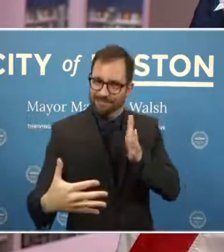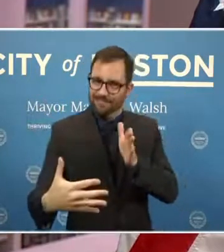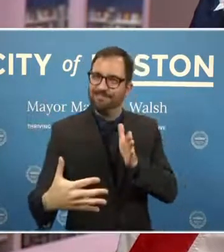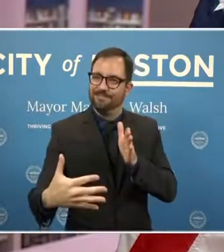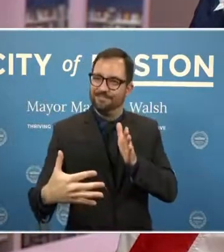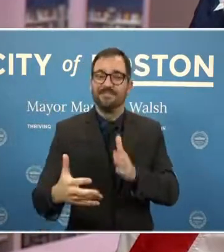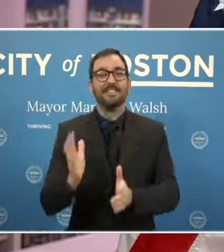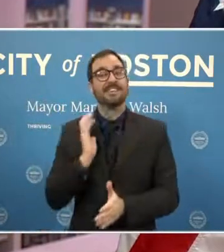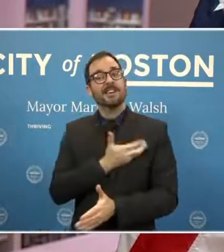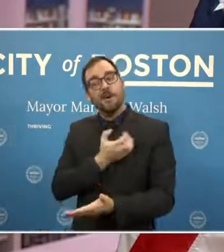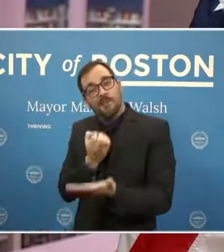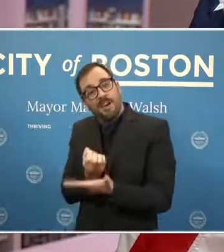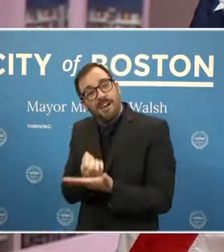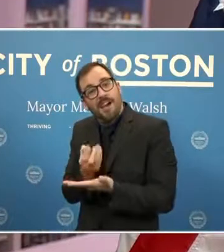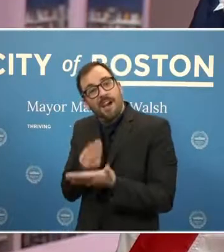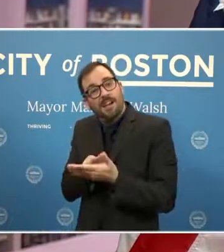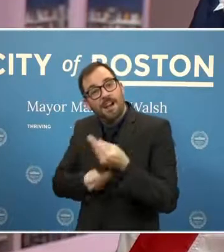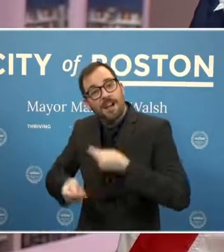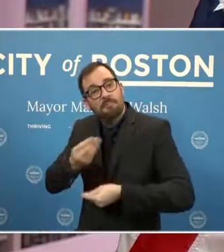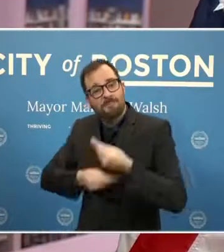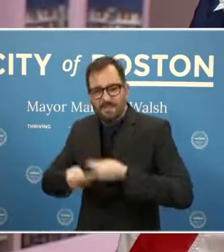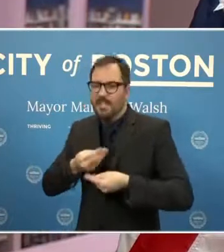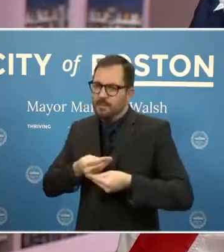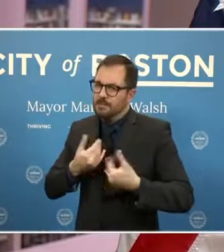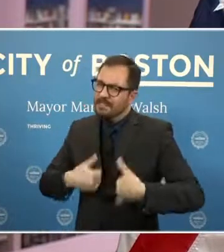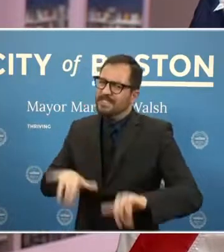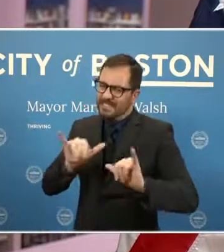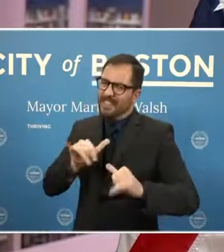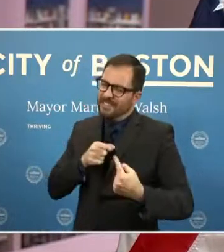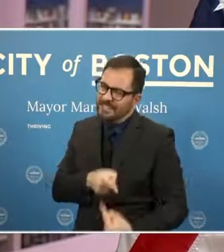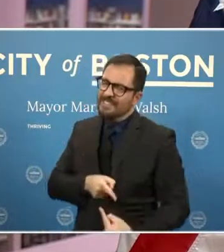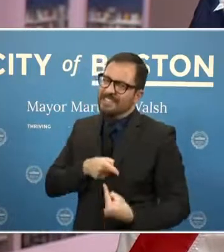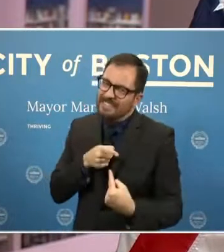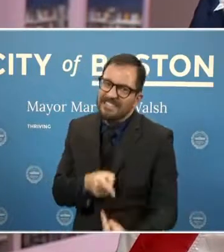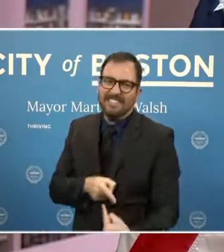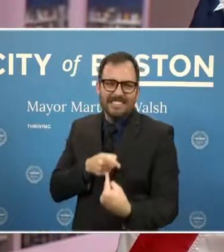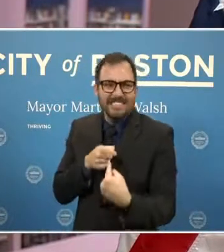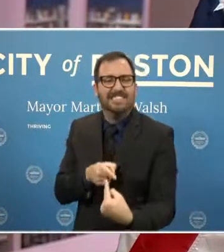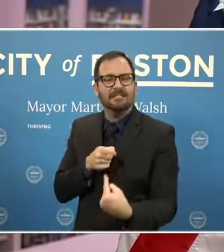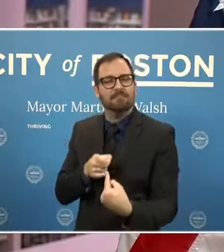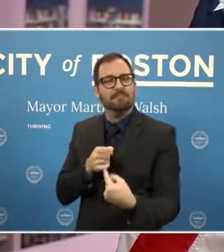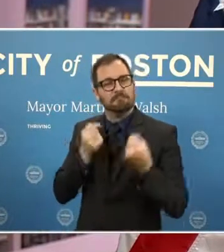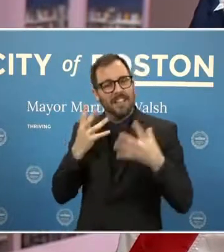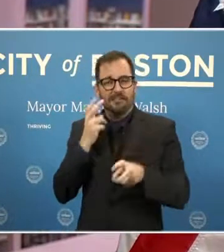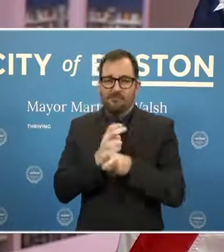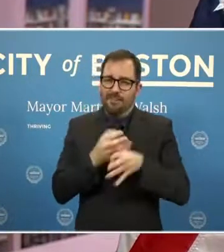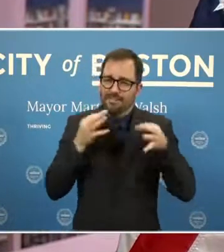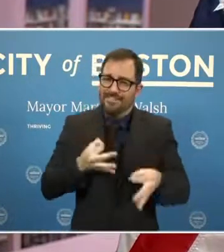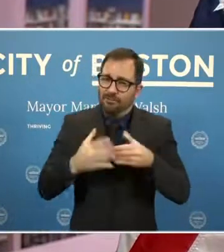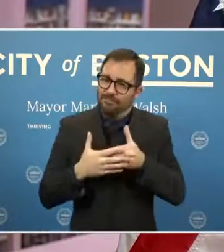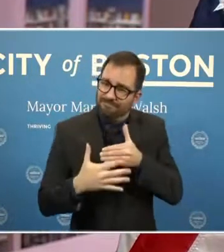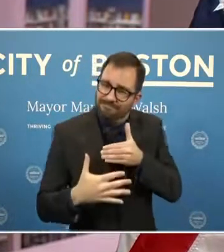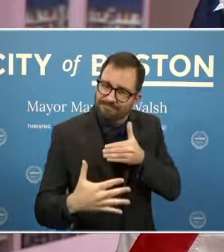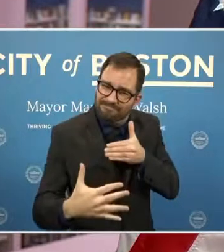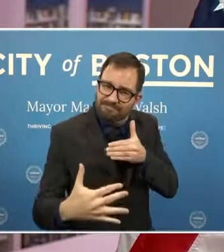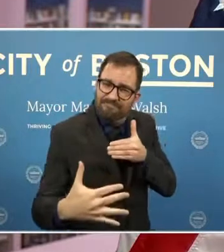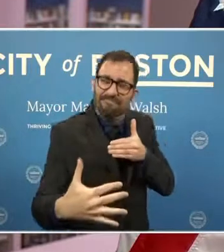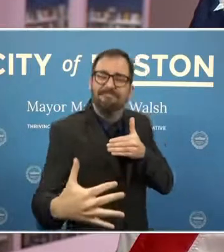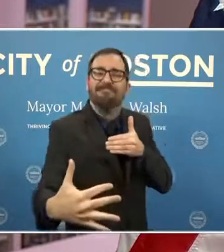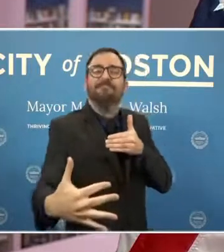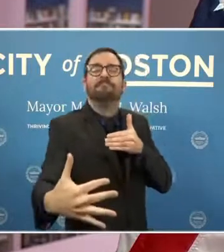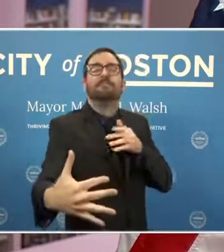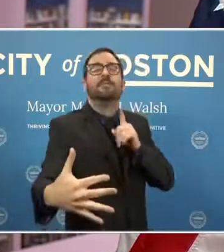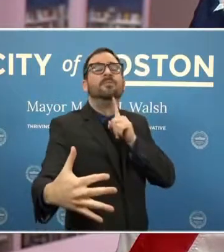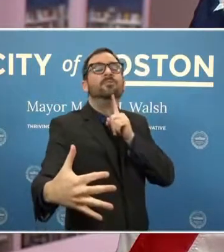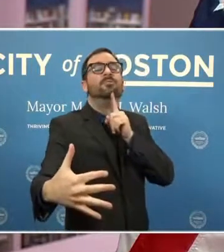know one thing. Boston will stay true to its values. We believe in keeping each other safe. We believe in caring for